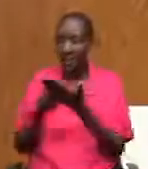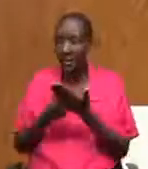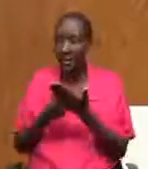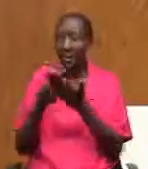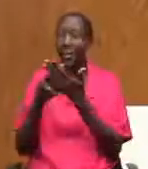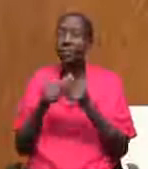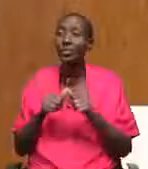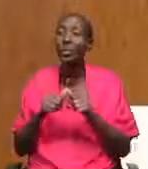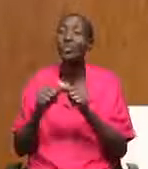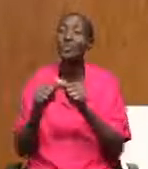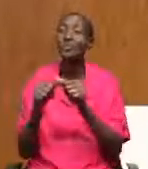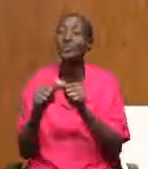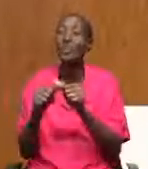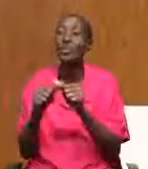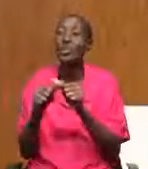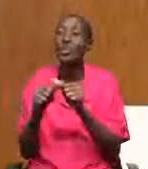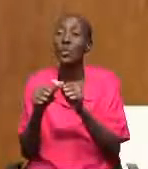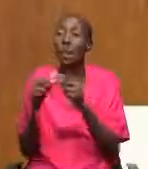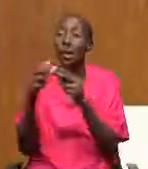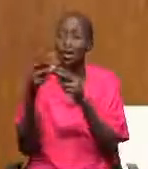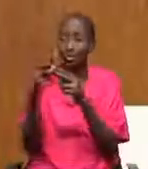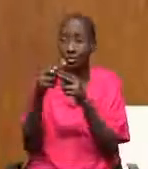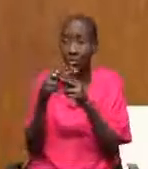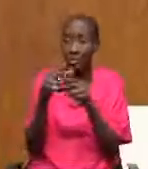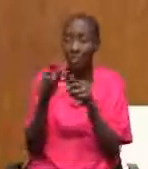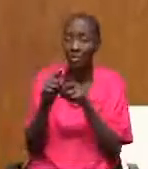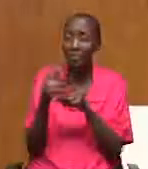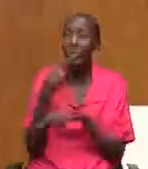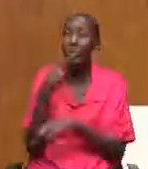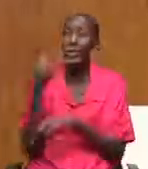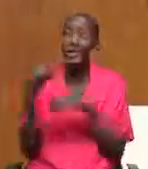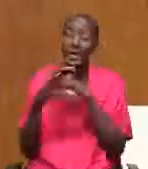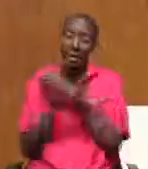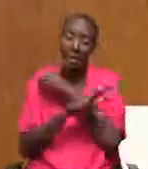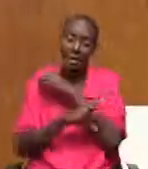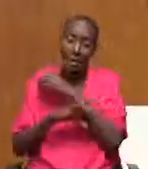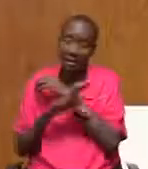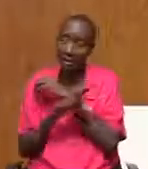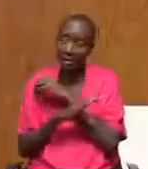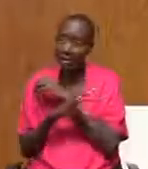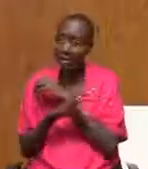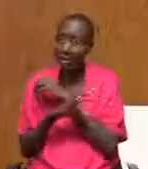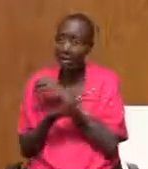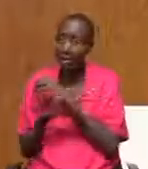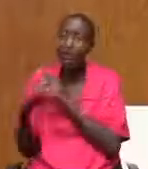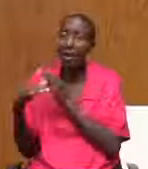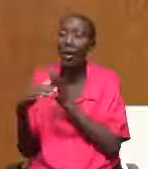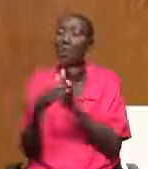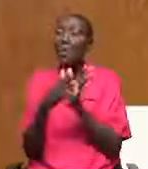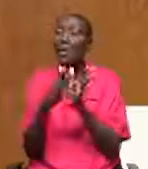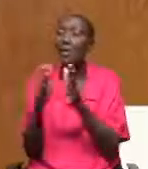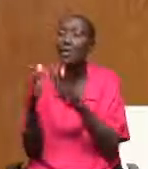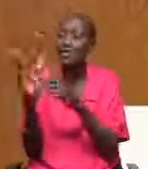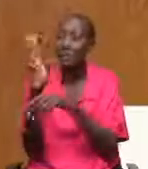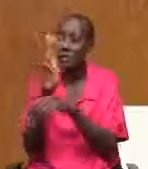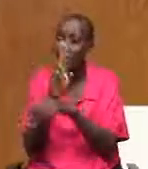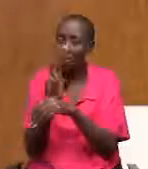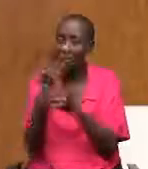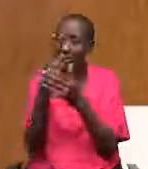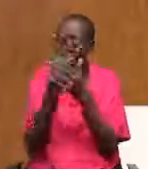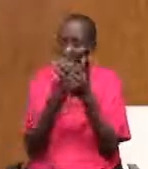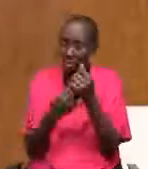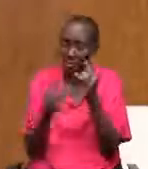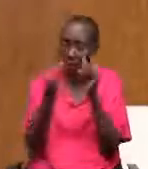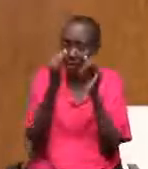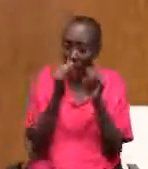course, we'll also be telling the country on measures that will be taken both as